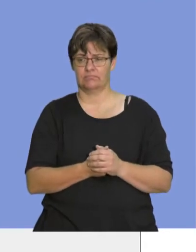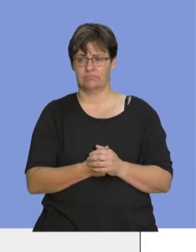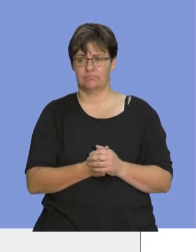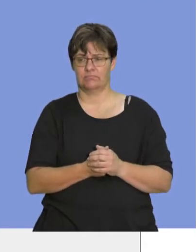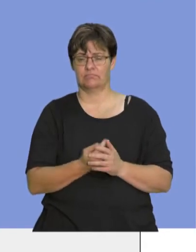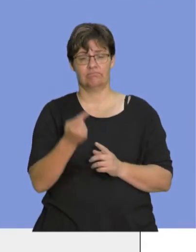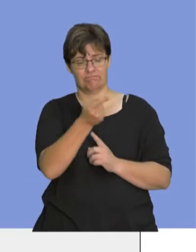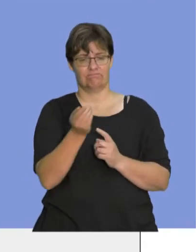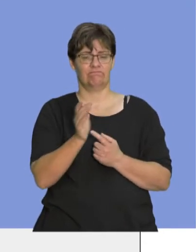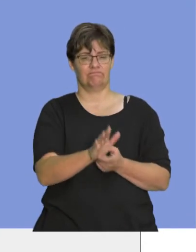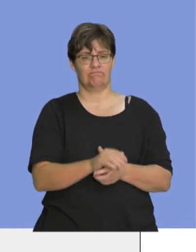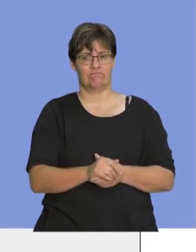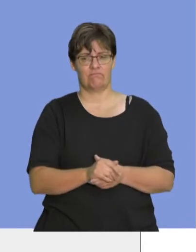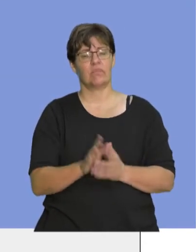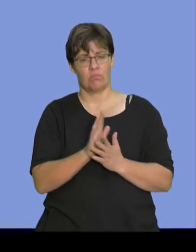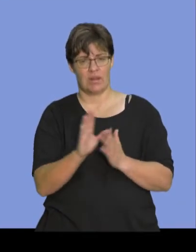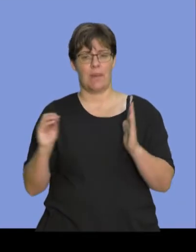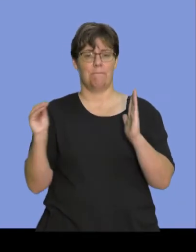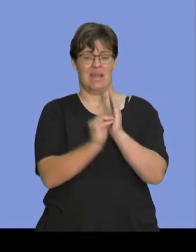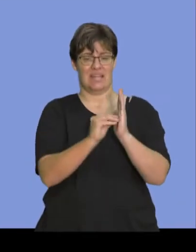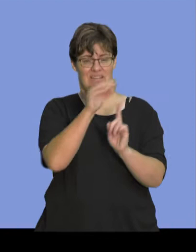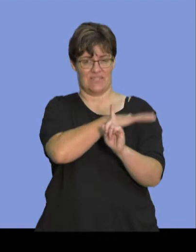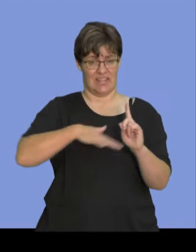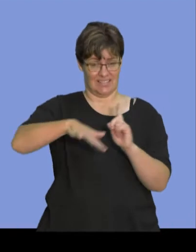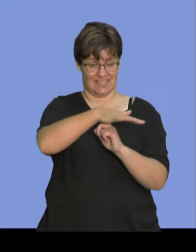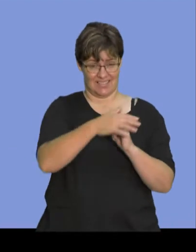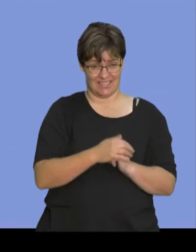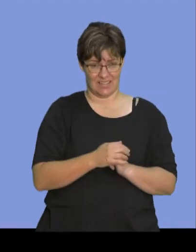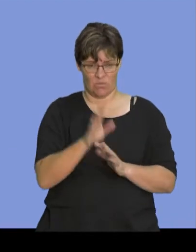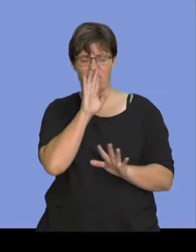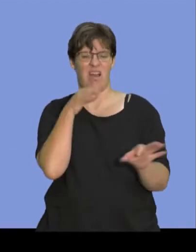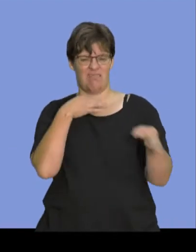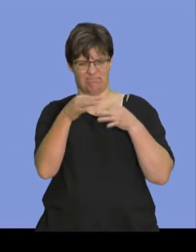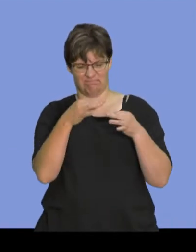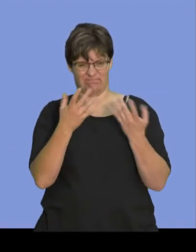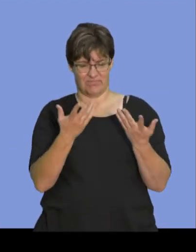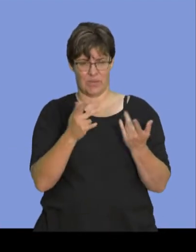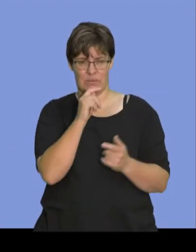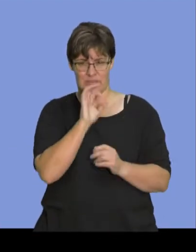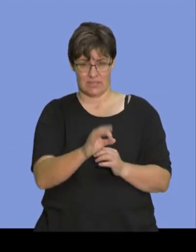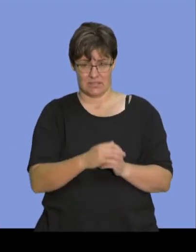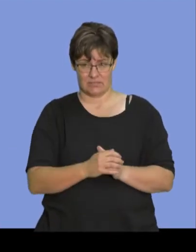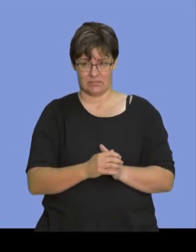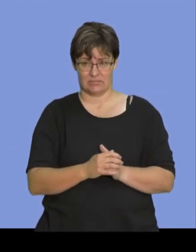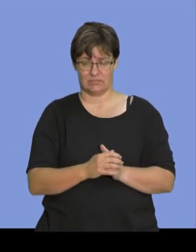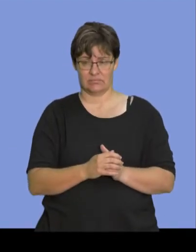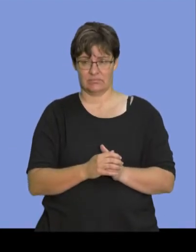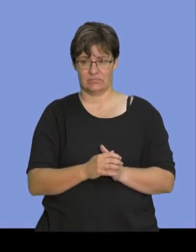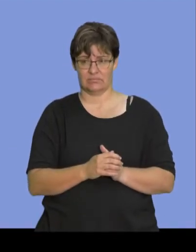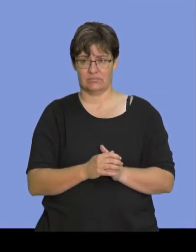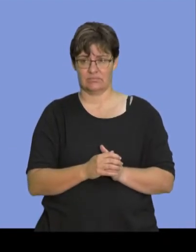let's go back to our slide. So that's the magnetic field as we have demonstrated it